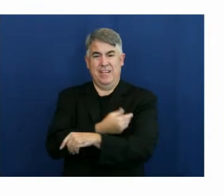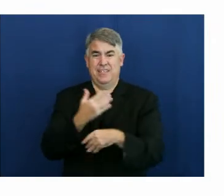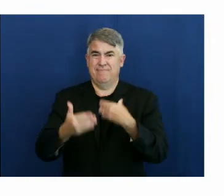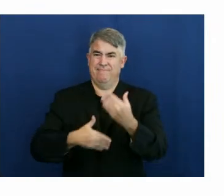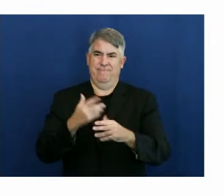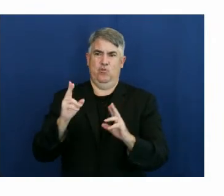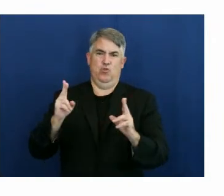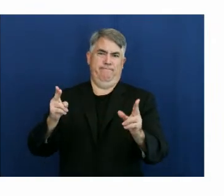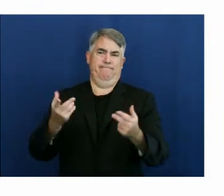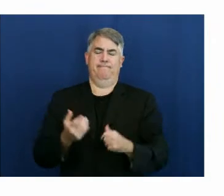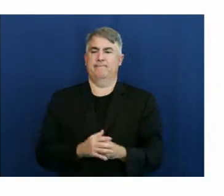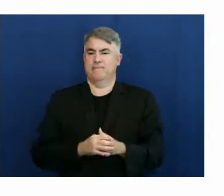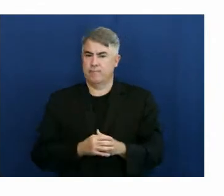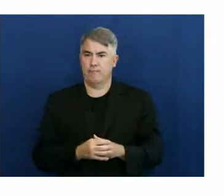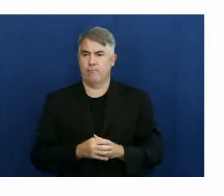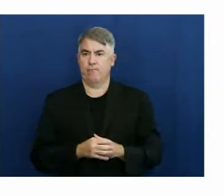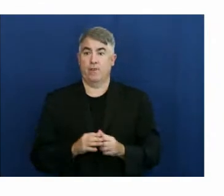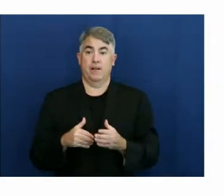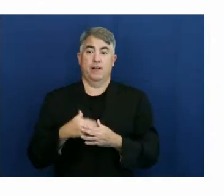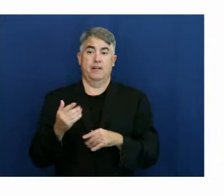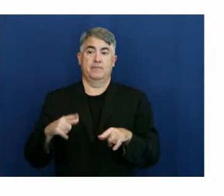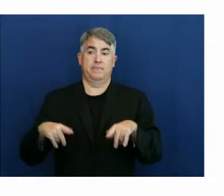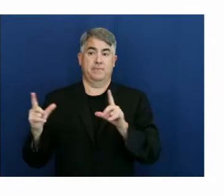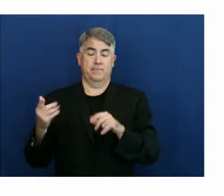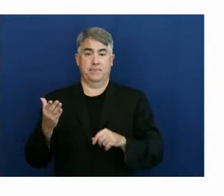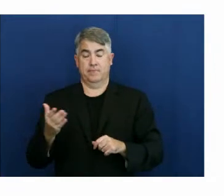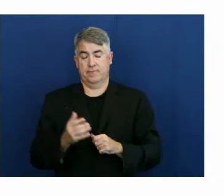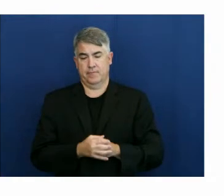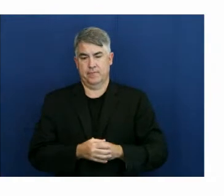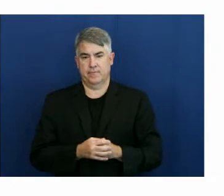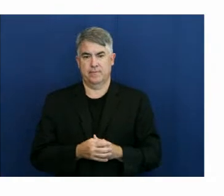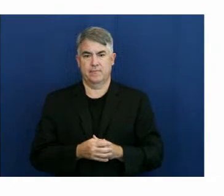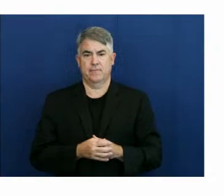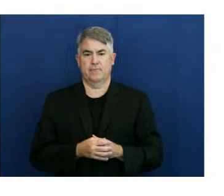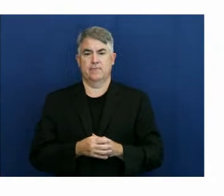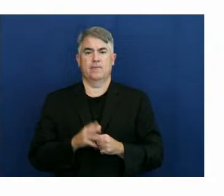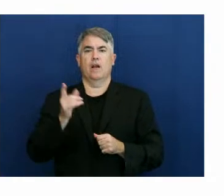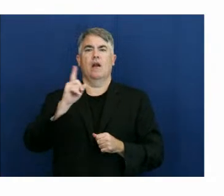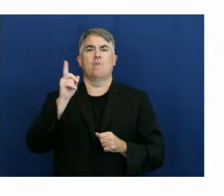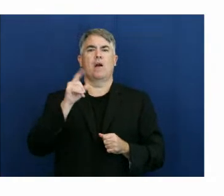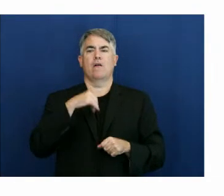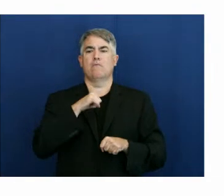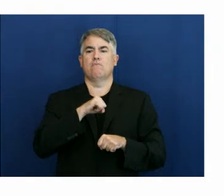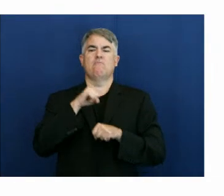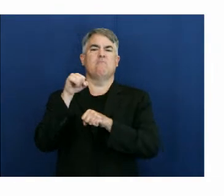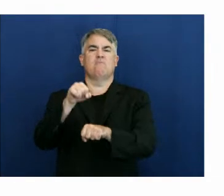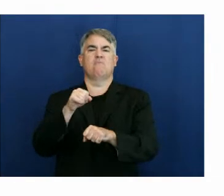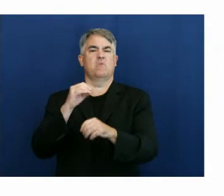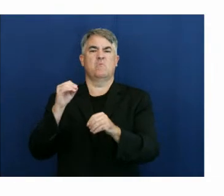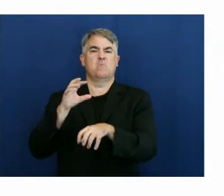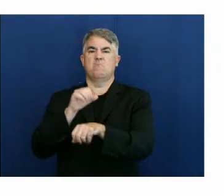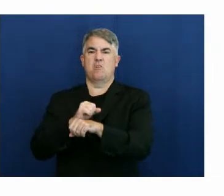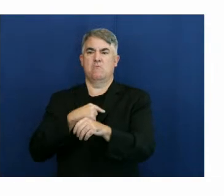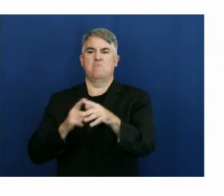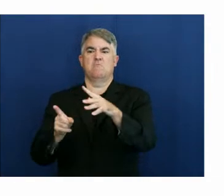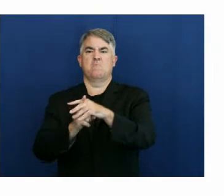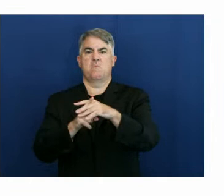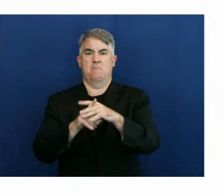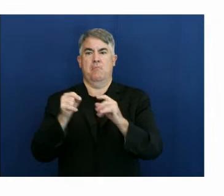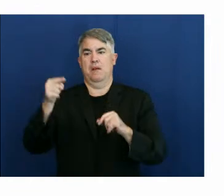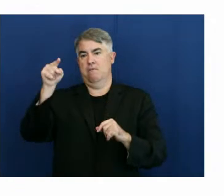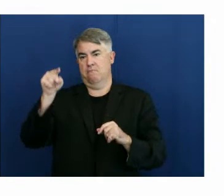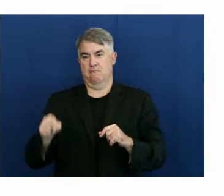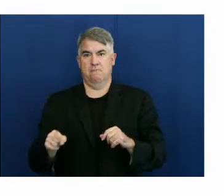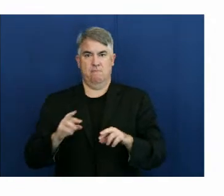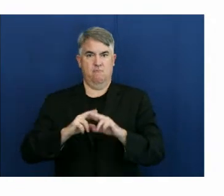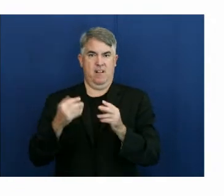vaccinated. Next slide here is an update on some mobile sites, and this is also available on our website. And this is a listing of dates